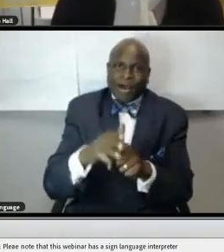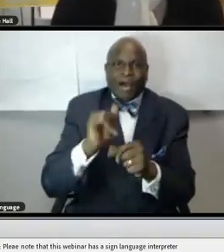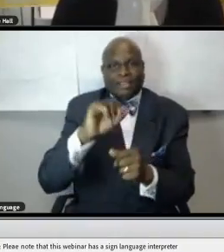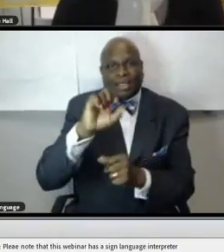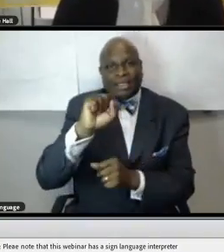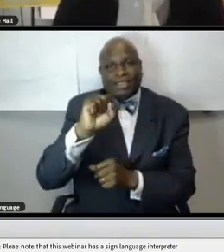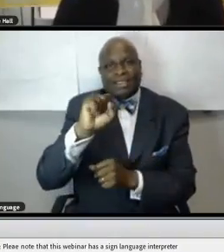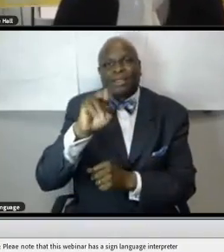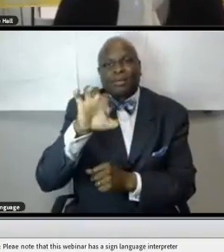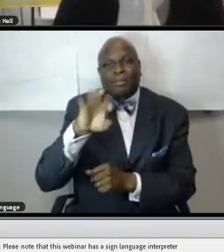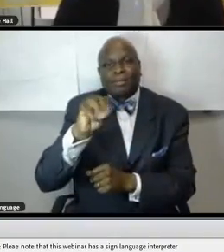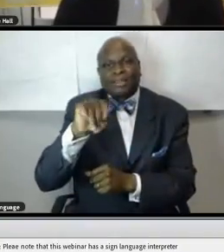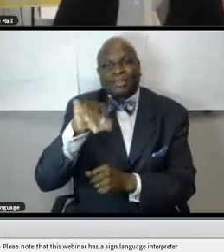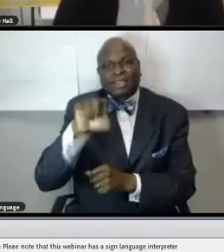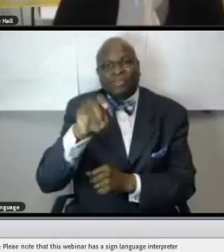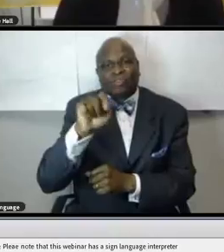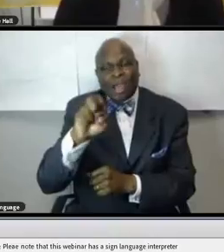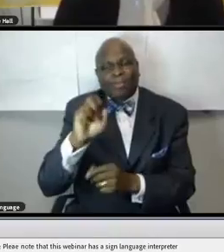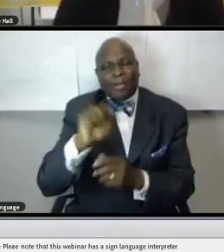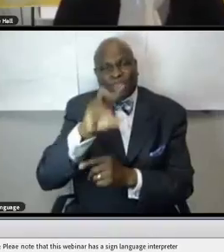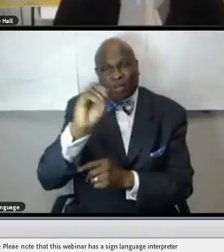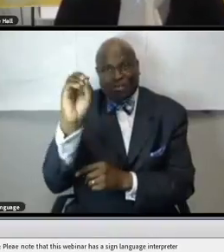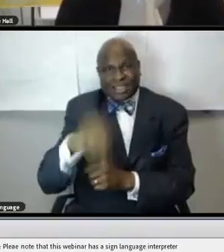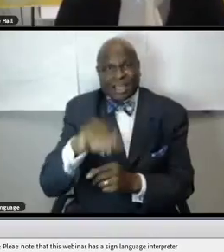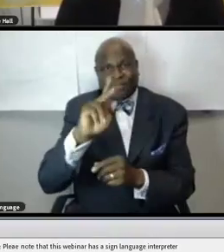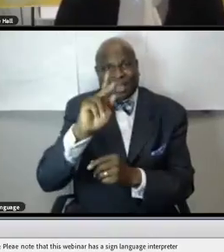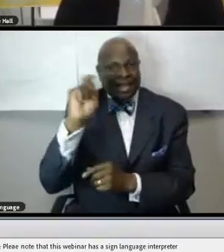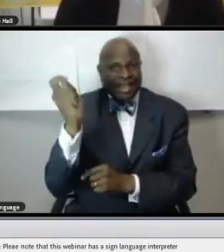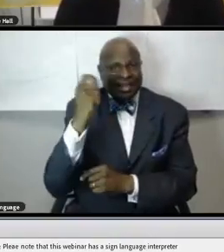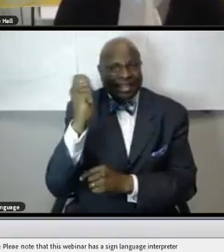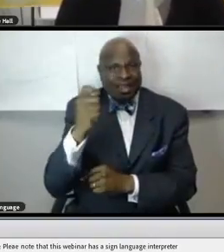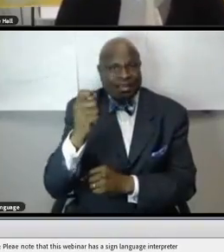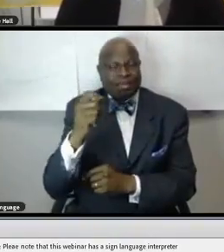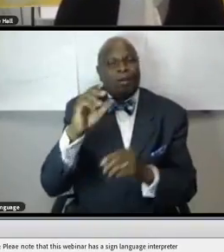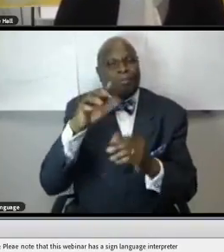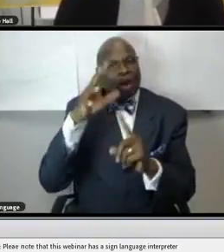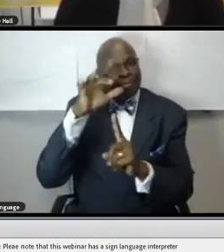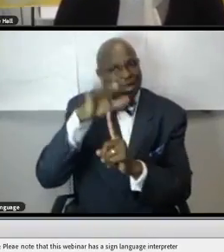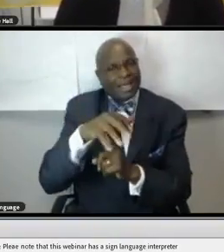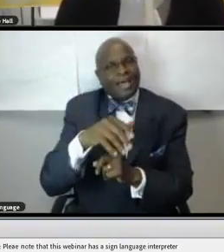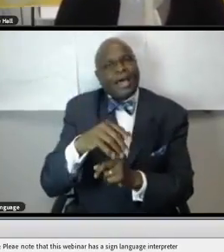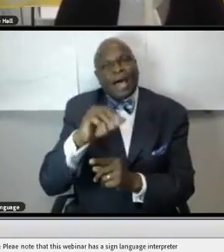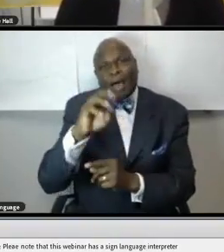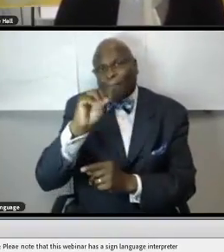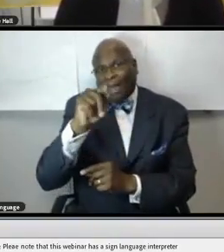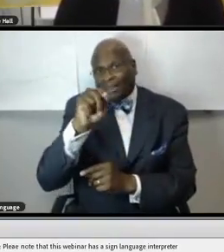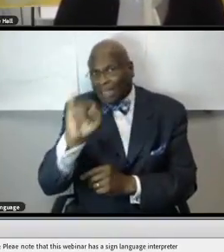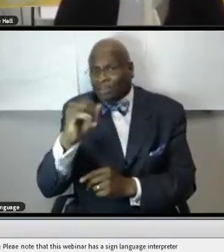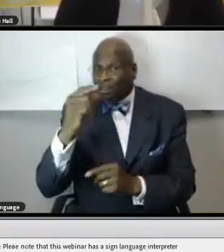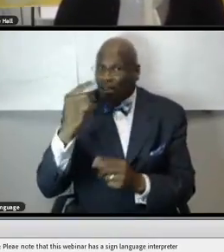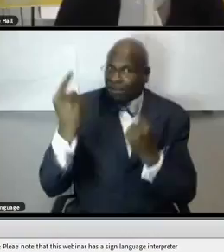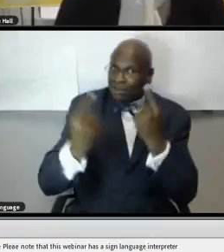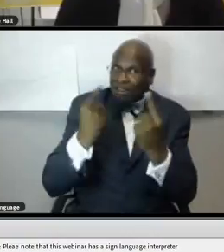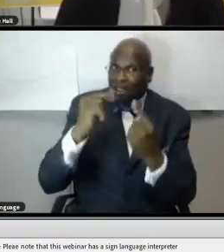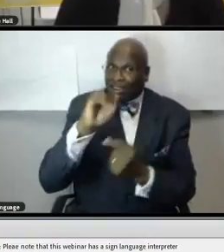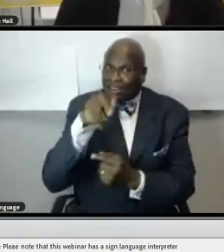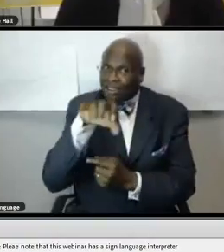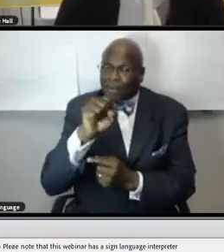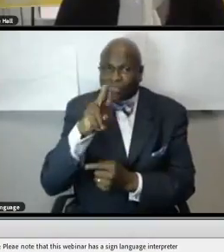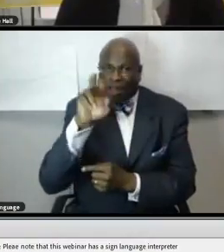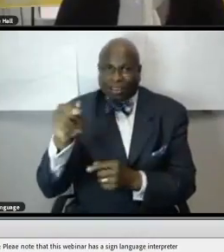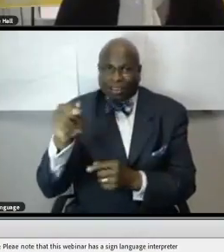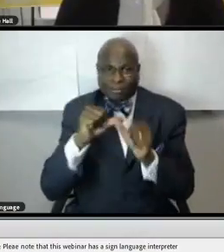in Kenya make up at least 30% of the Kenyan population. They are considered Indigenous by the United Nations Permanent Forum.